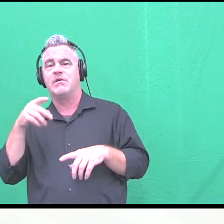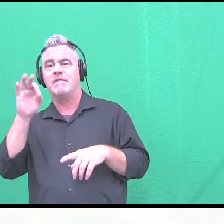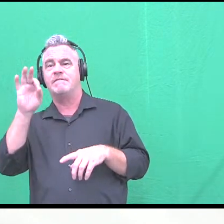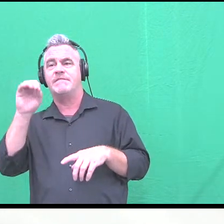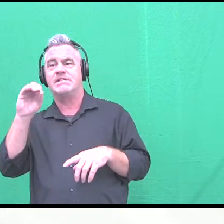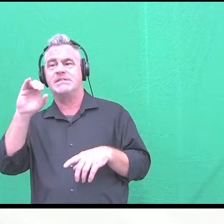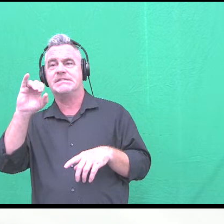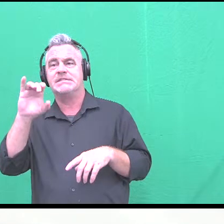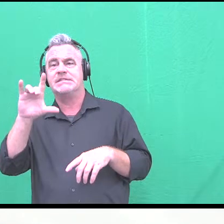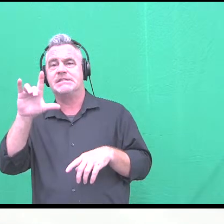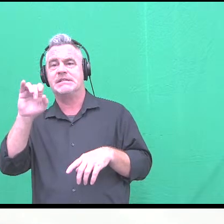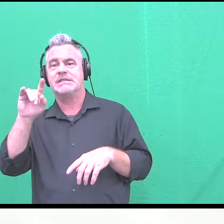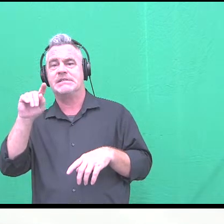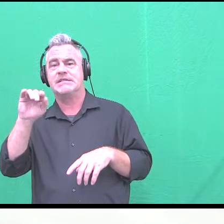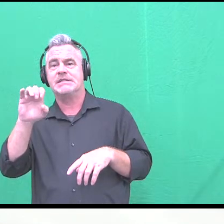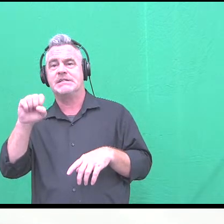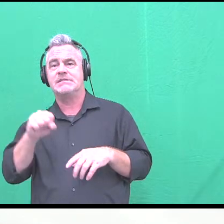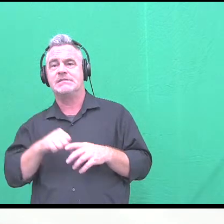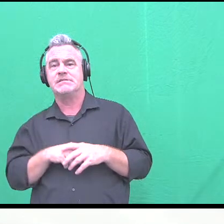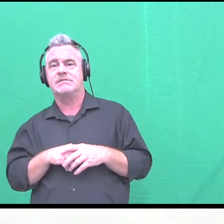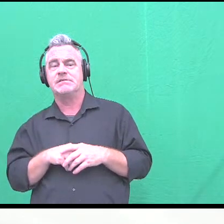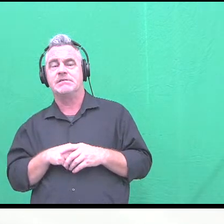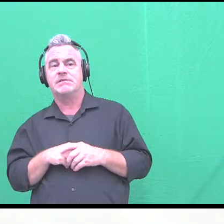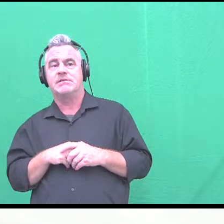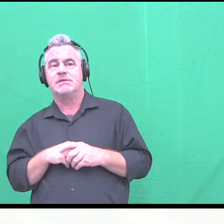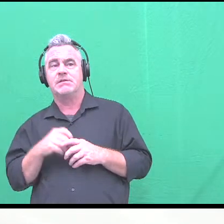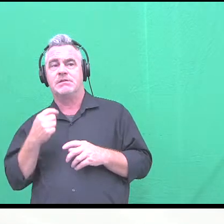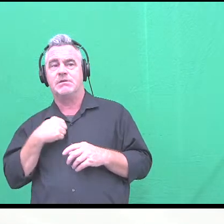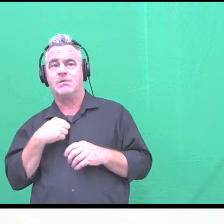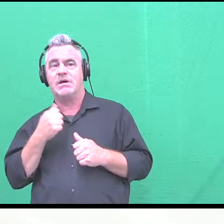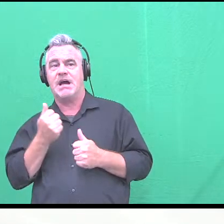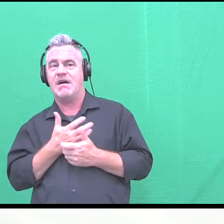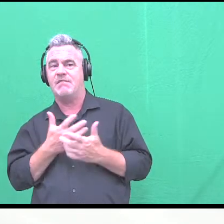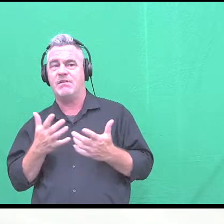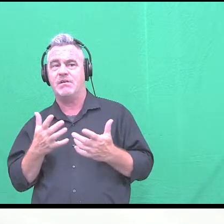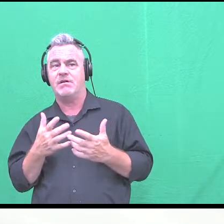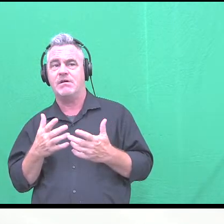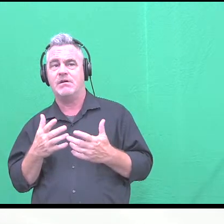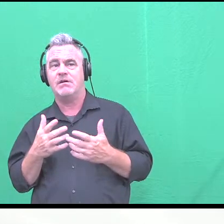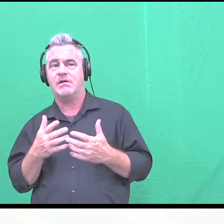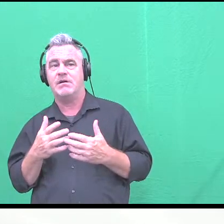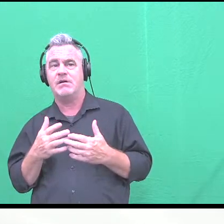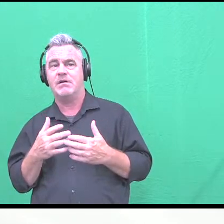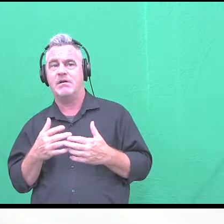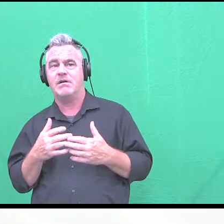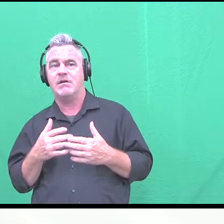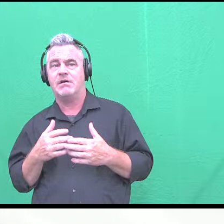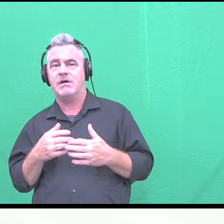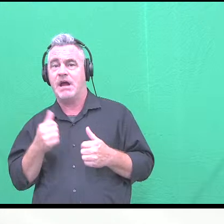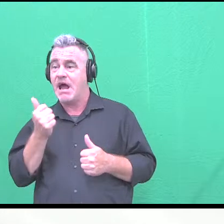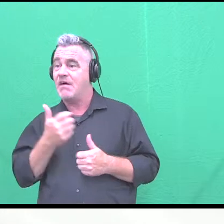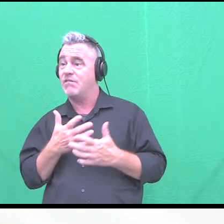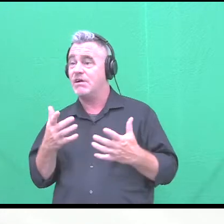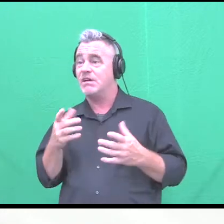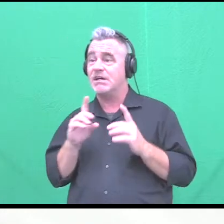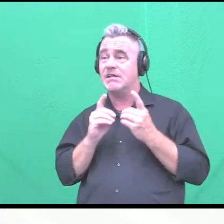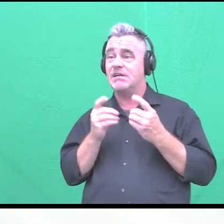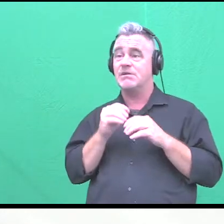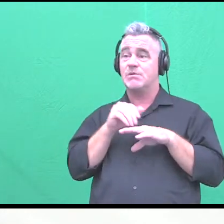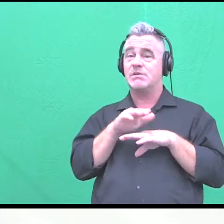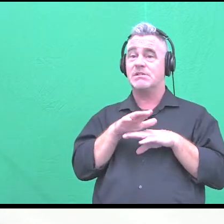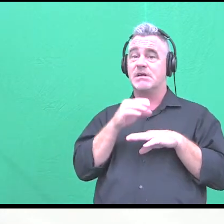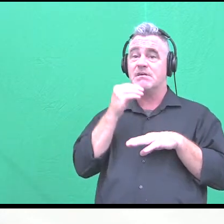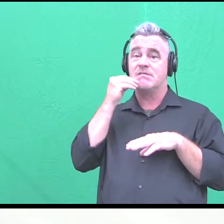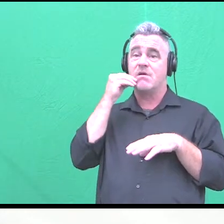but yes. We pretty much I'm not going to say pretty much. Everything the district sends home